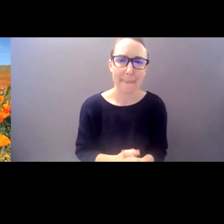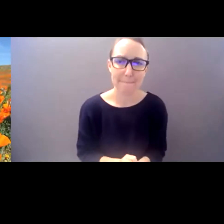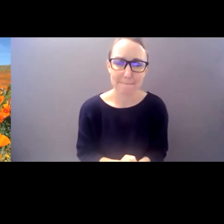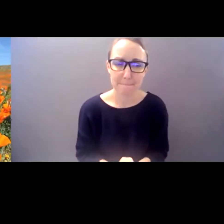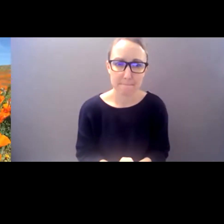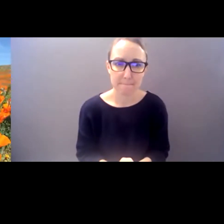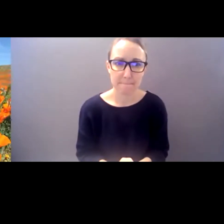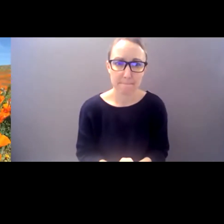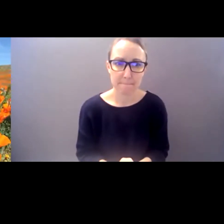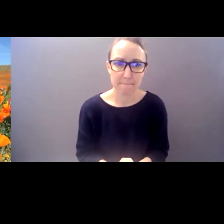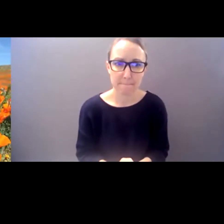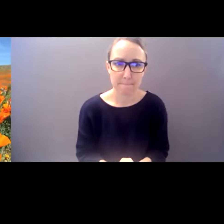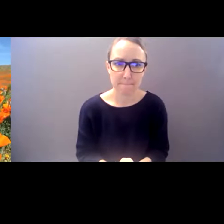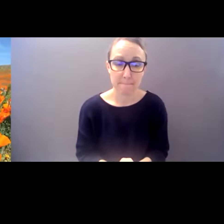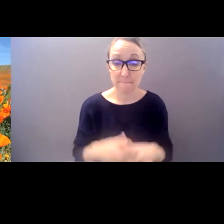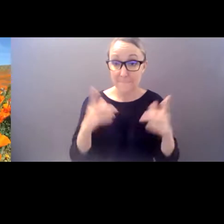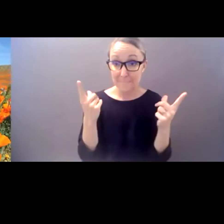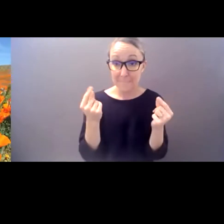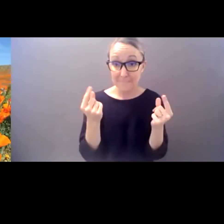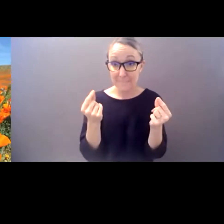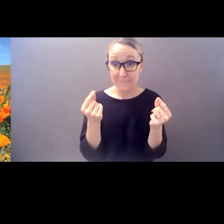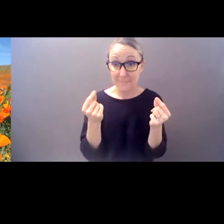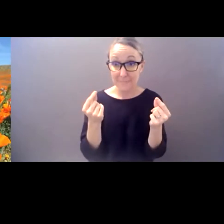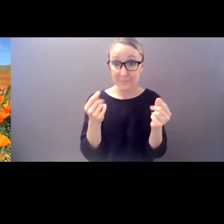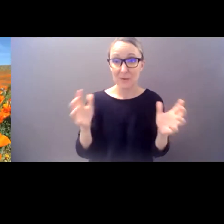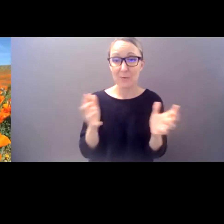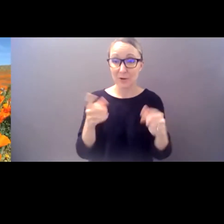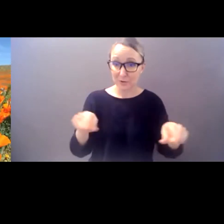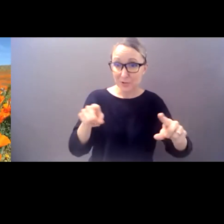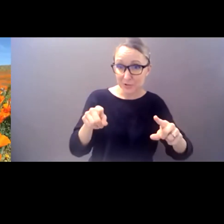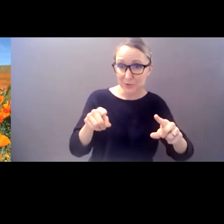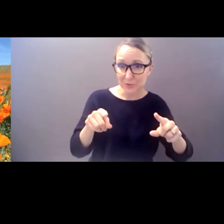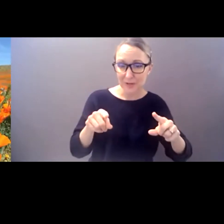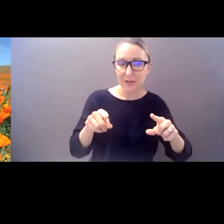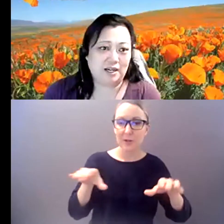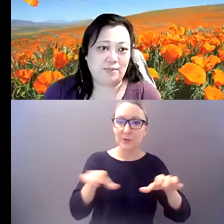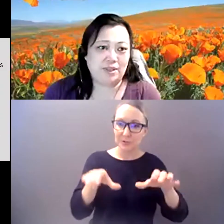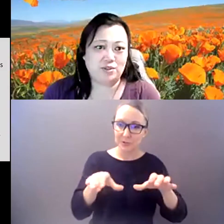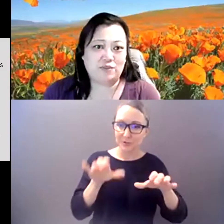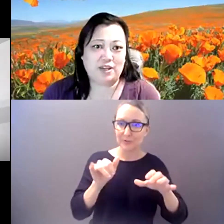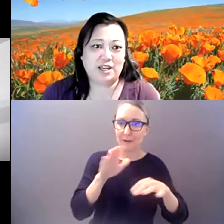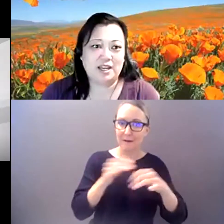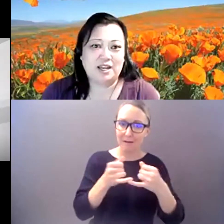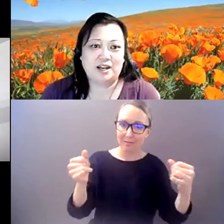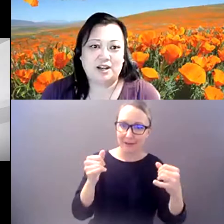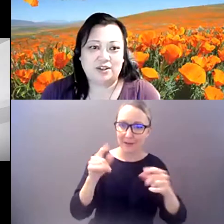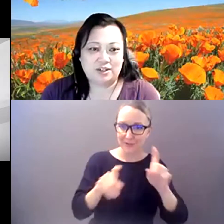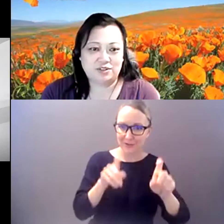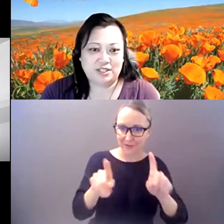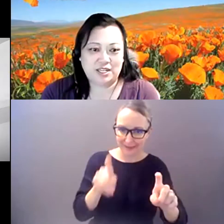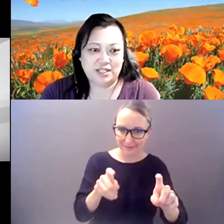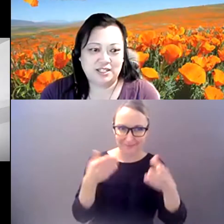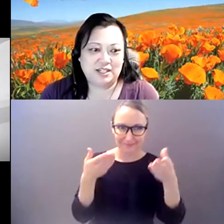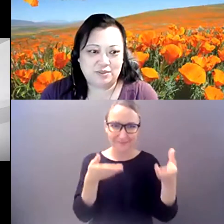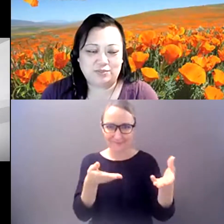So what we can do is we encourage everybody to take the online survey. In the survey, here's